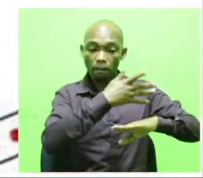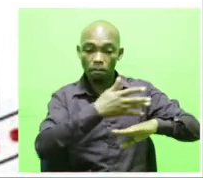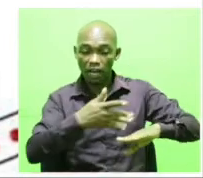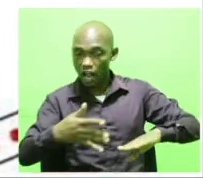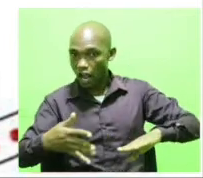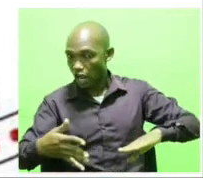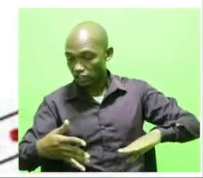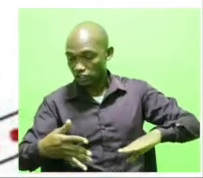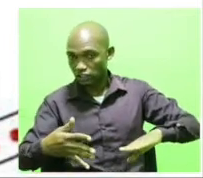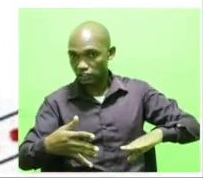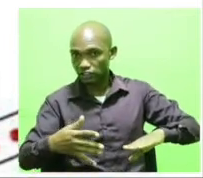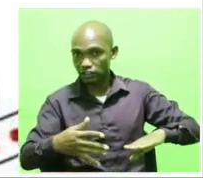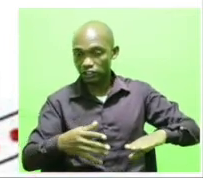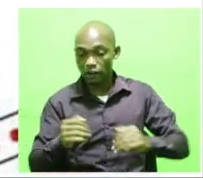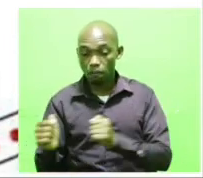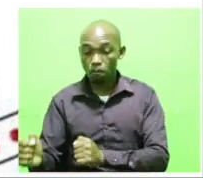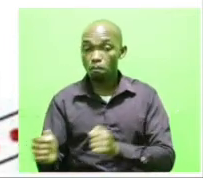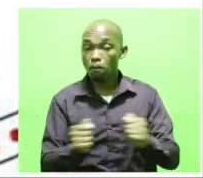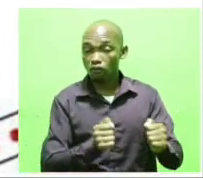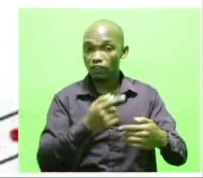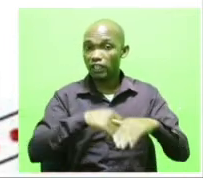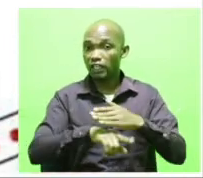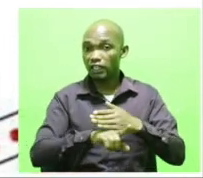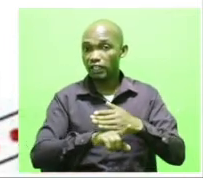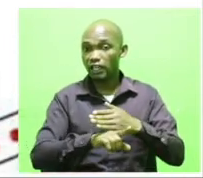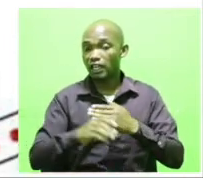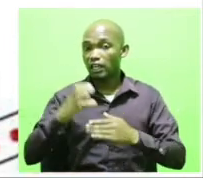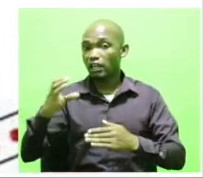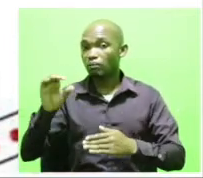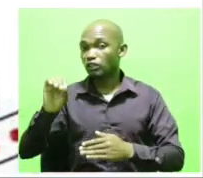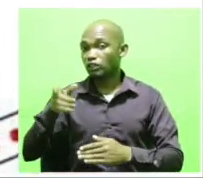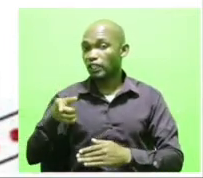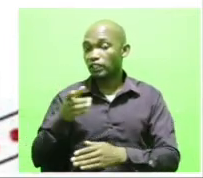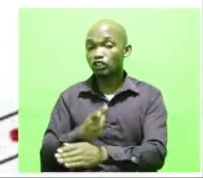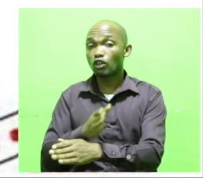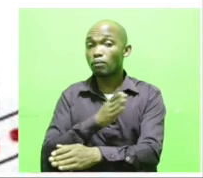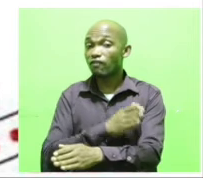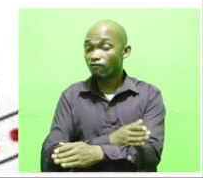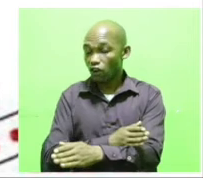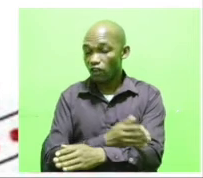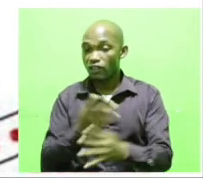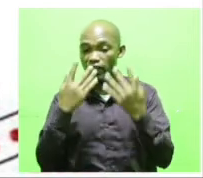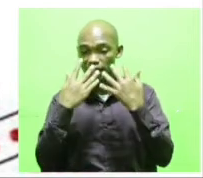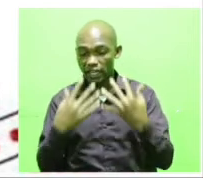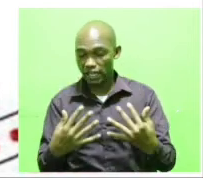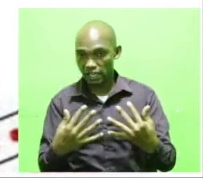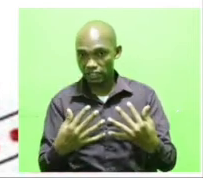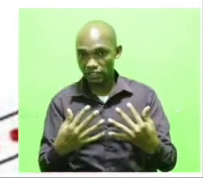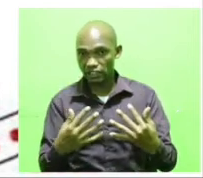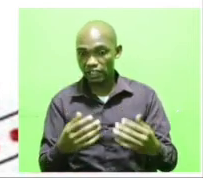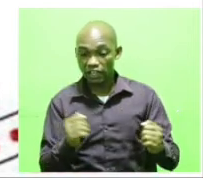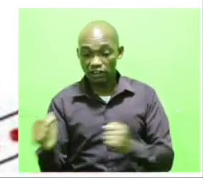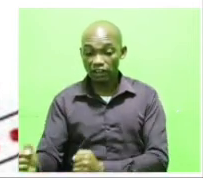the gas will diffuse to the alveoli and then transported through the system of trachea to the nose or